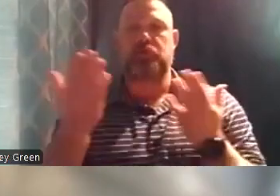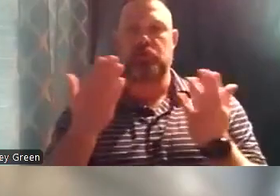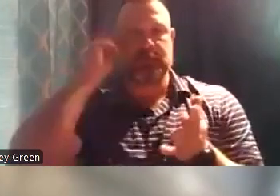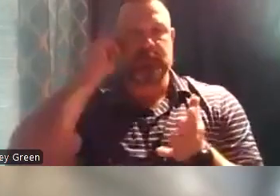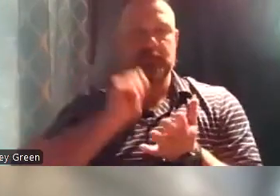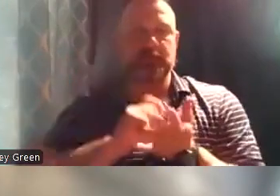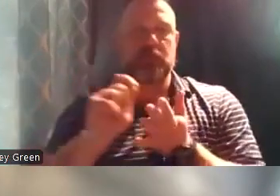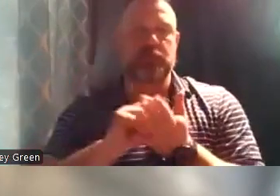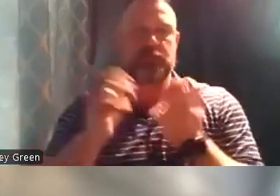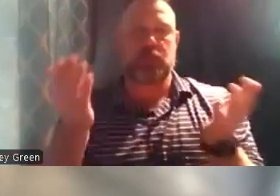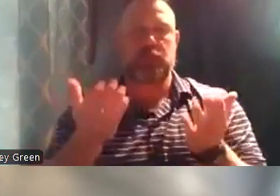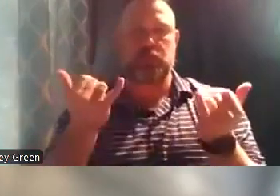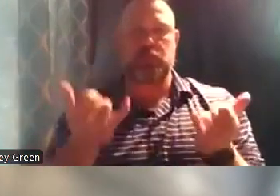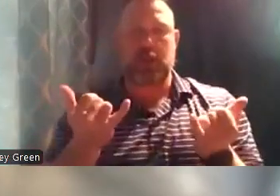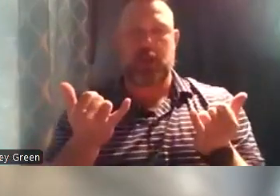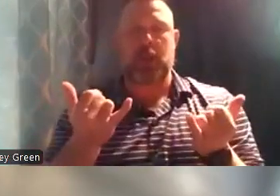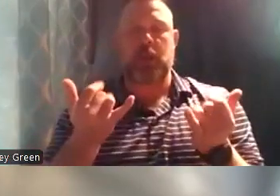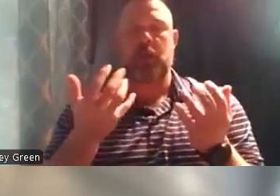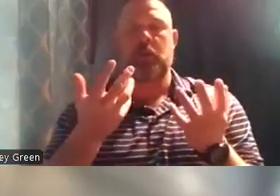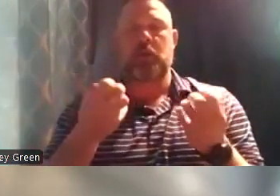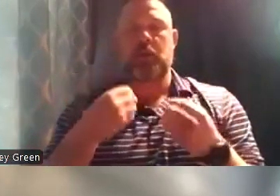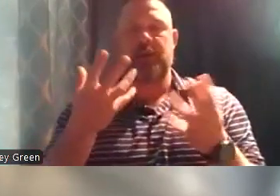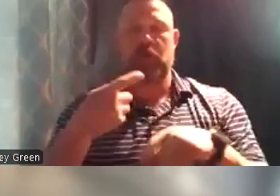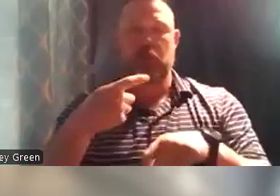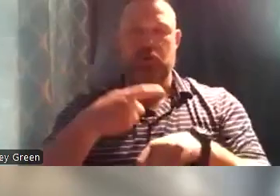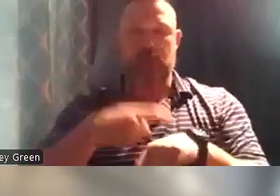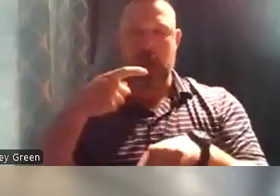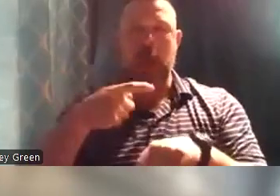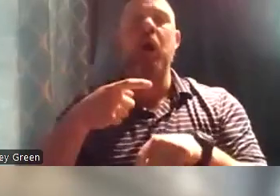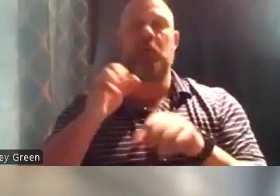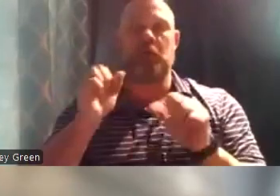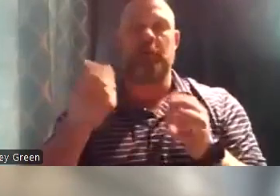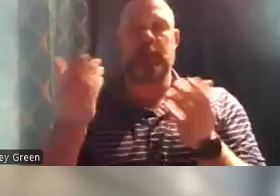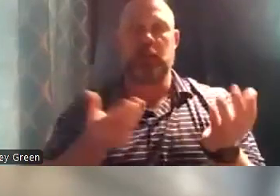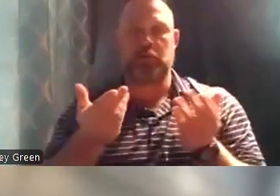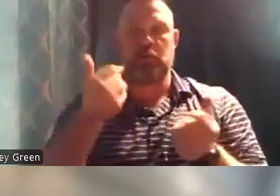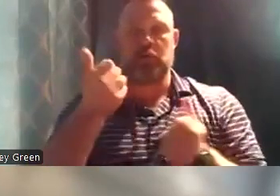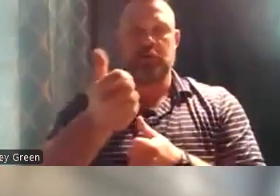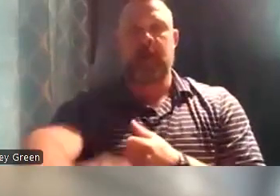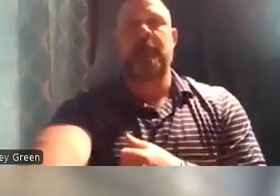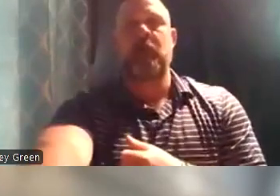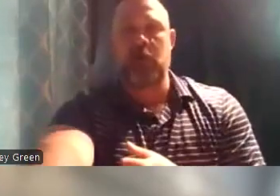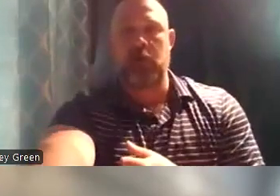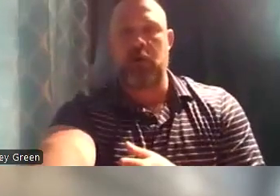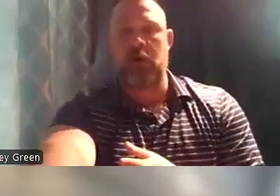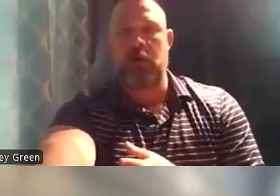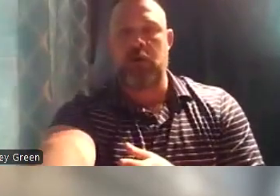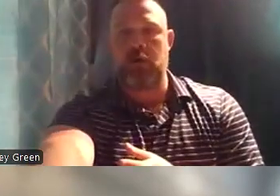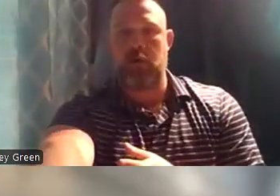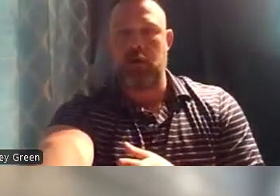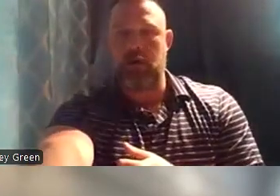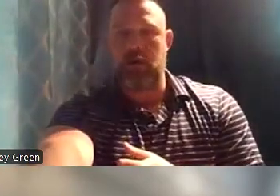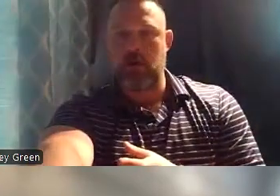Secretary with us, and we want to give her time to be able to introduce herself. And so,